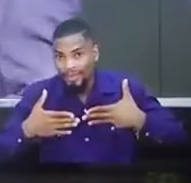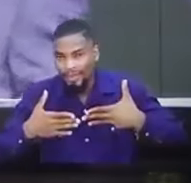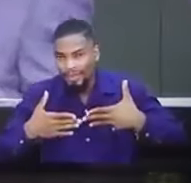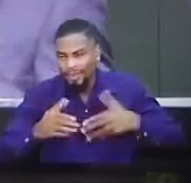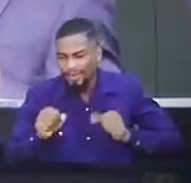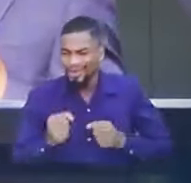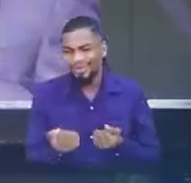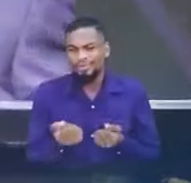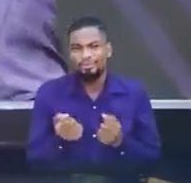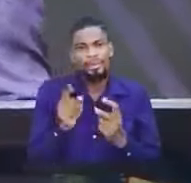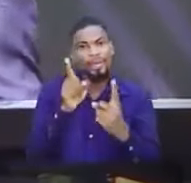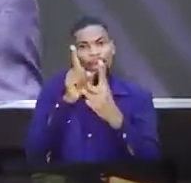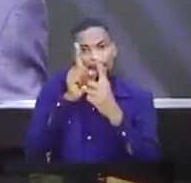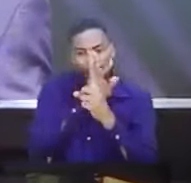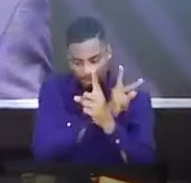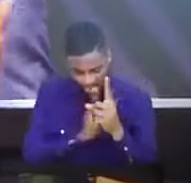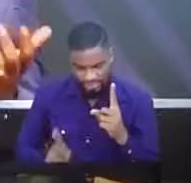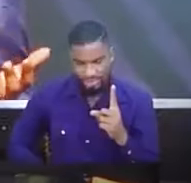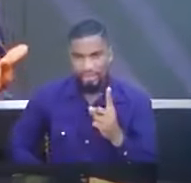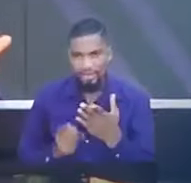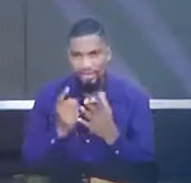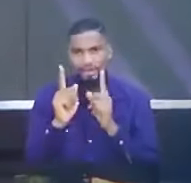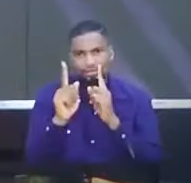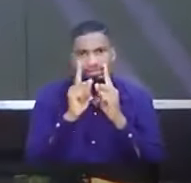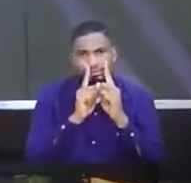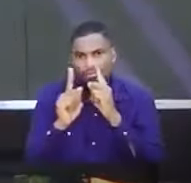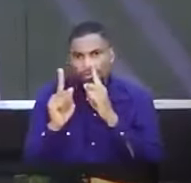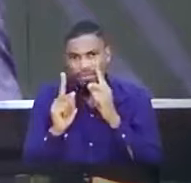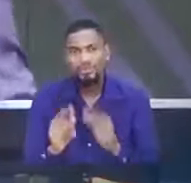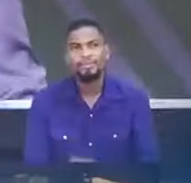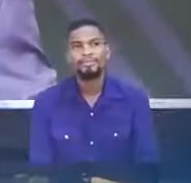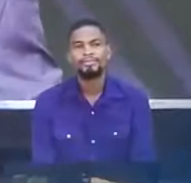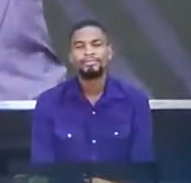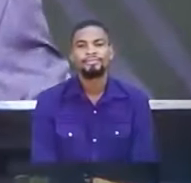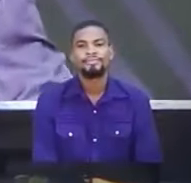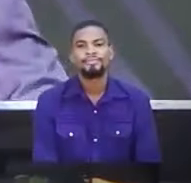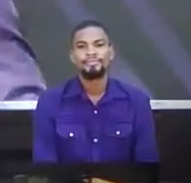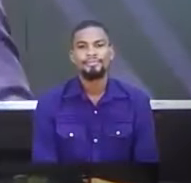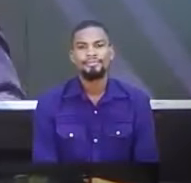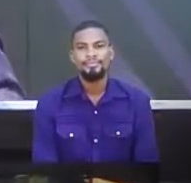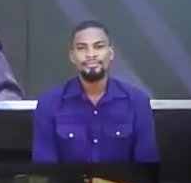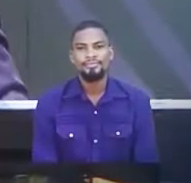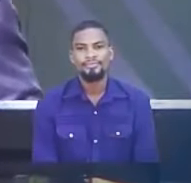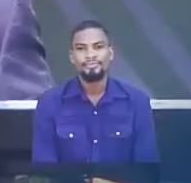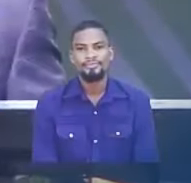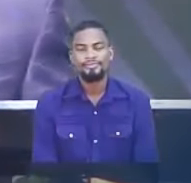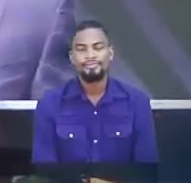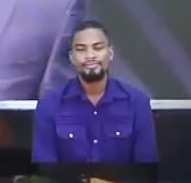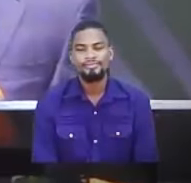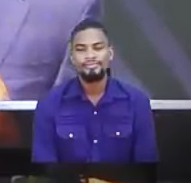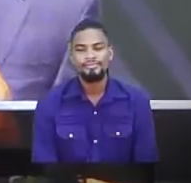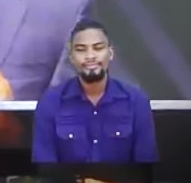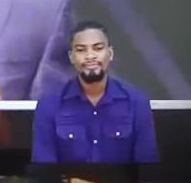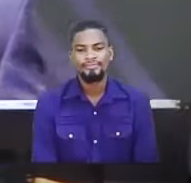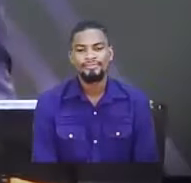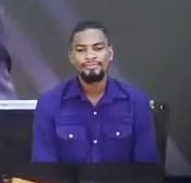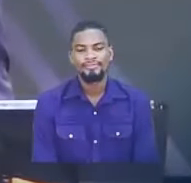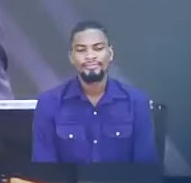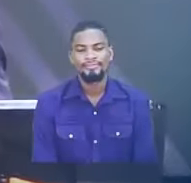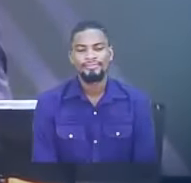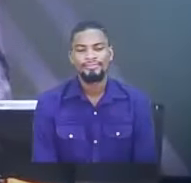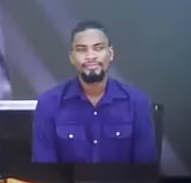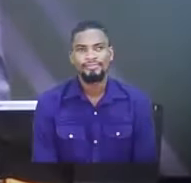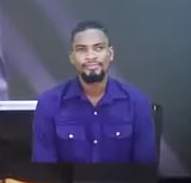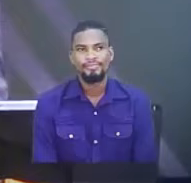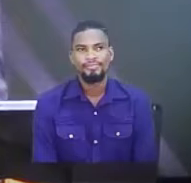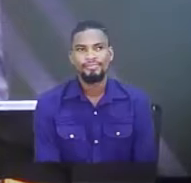knows what to do. I don't know whether he will pay attention. Let's move on. Let's see whether he paid attention.